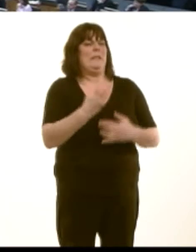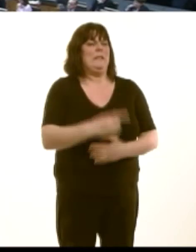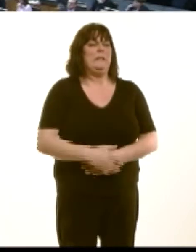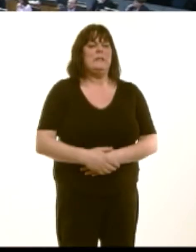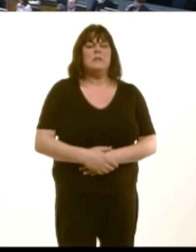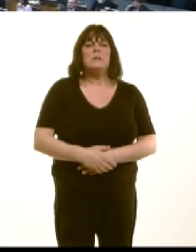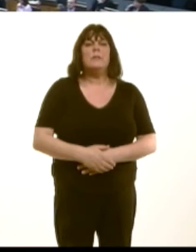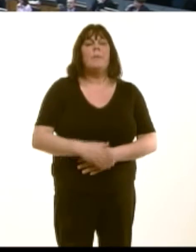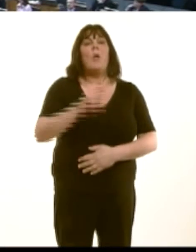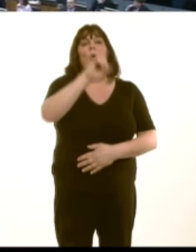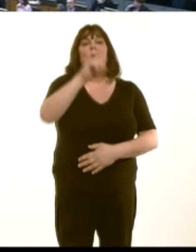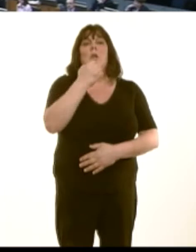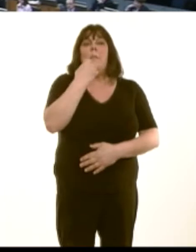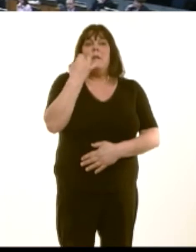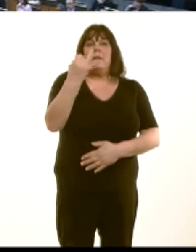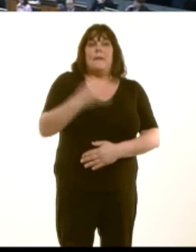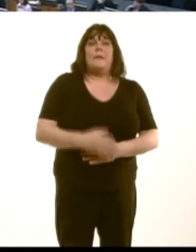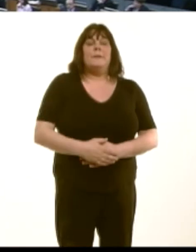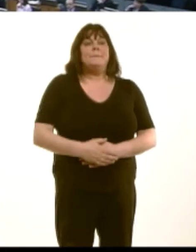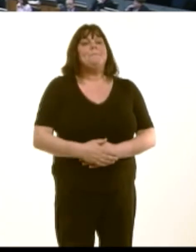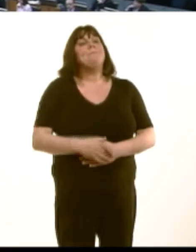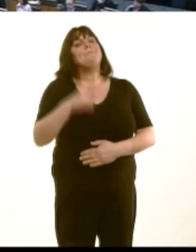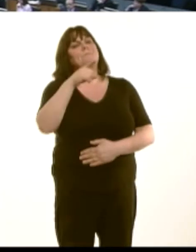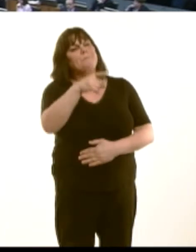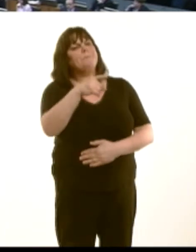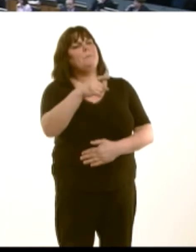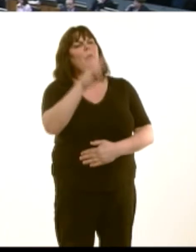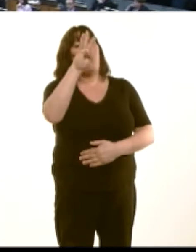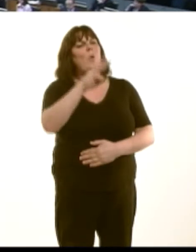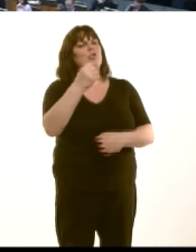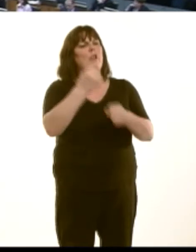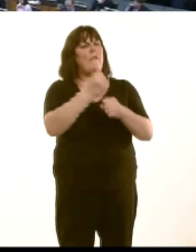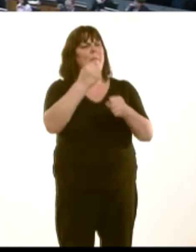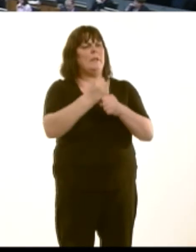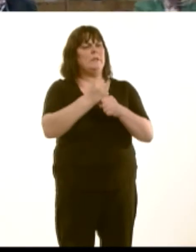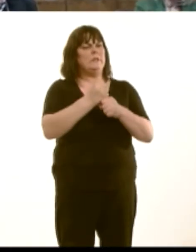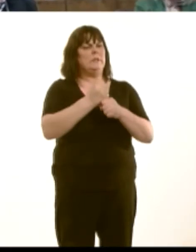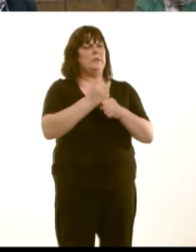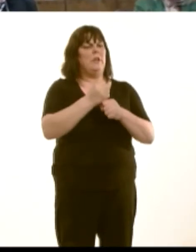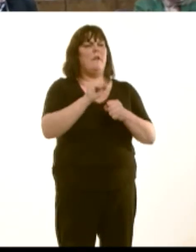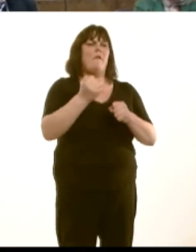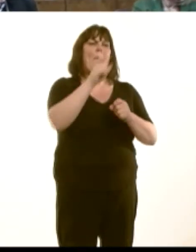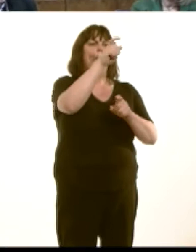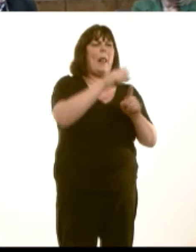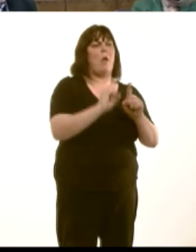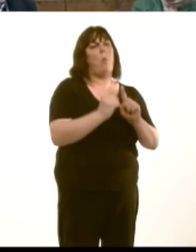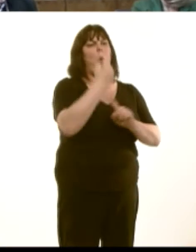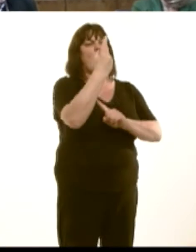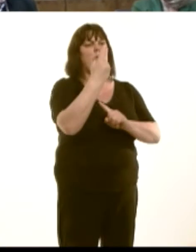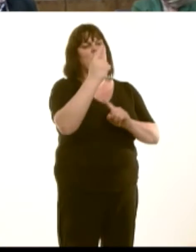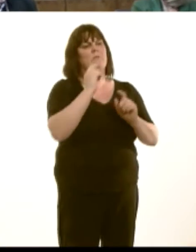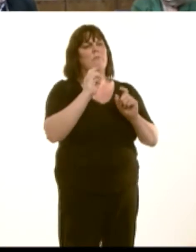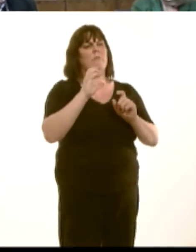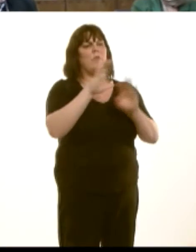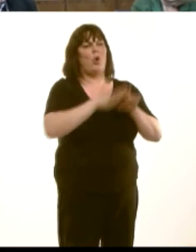Rathbone. What appetite does the Welsh Government have to move to an area-based payment scheme for Pillar 1 of the Common Agricultural